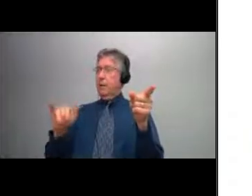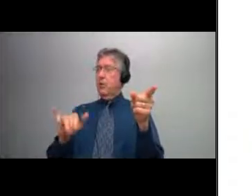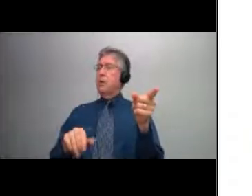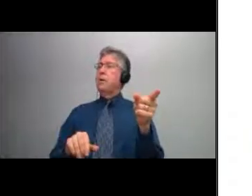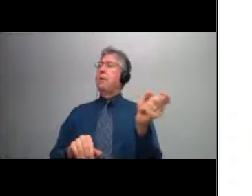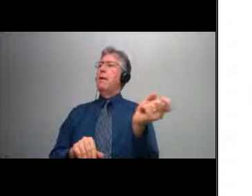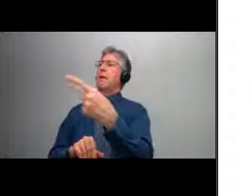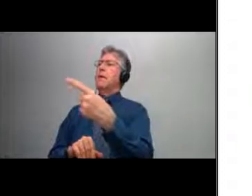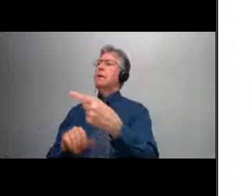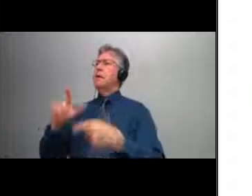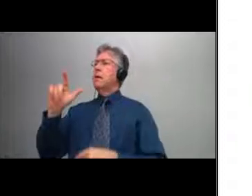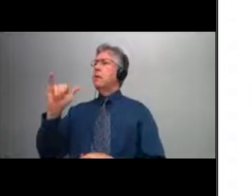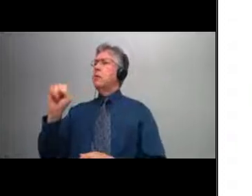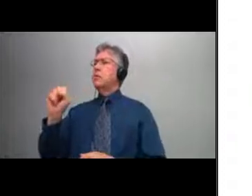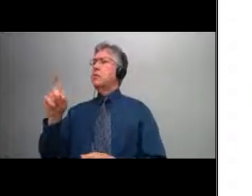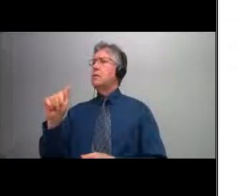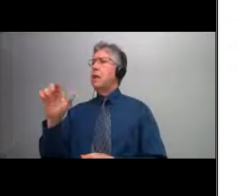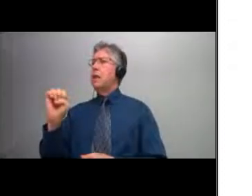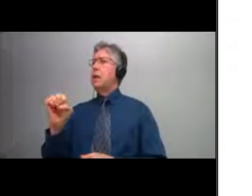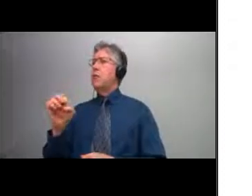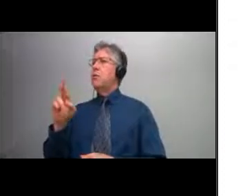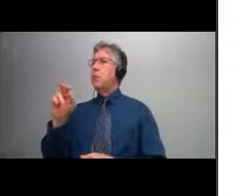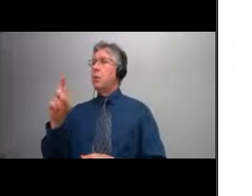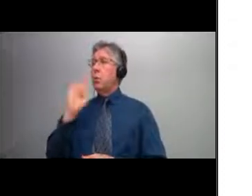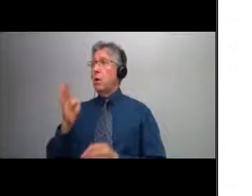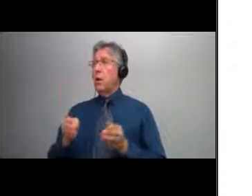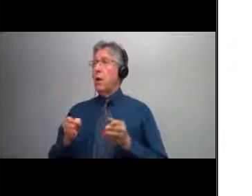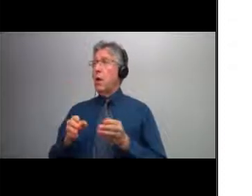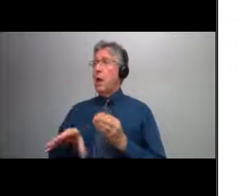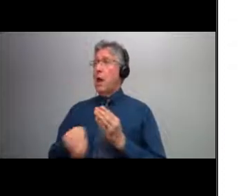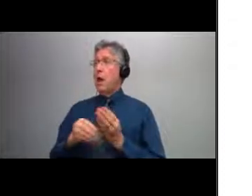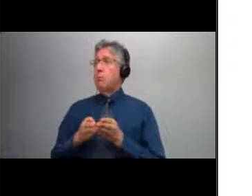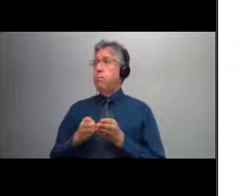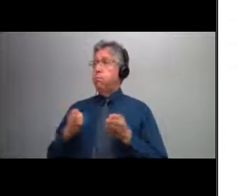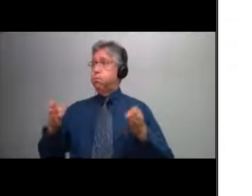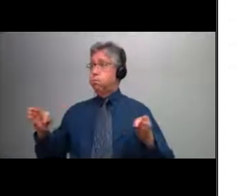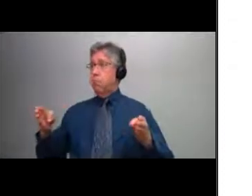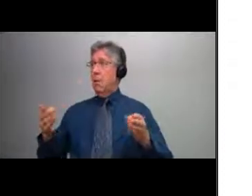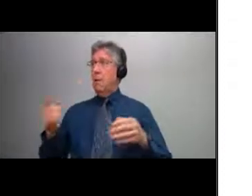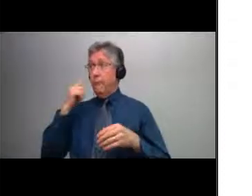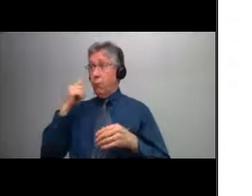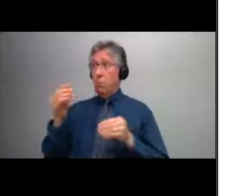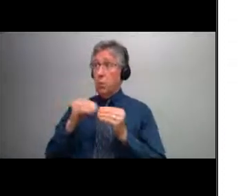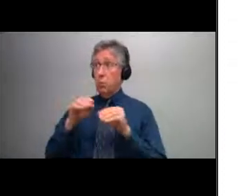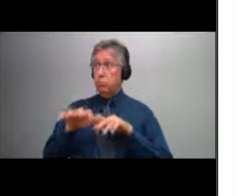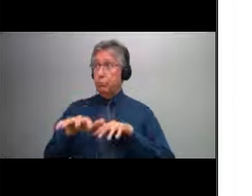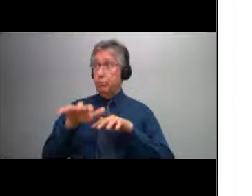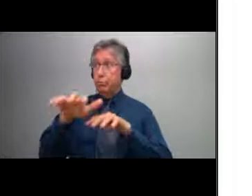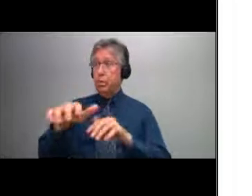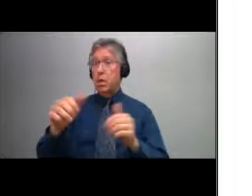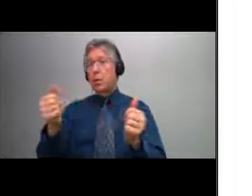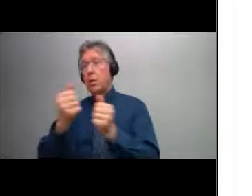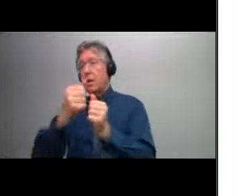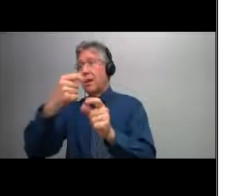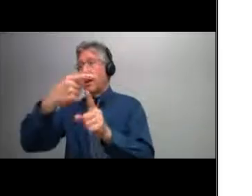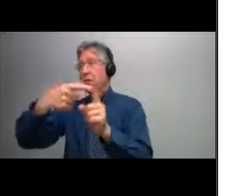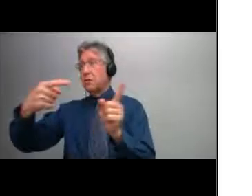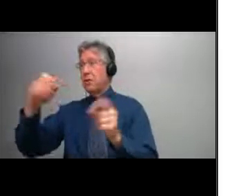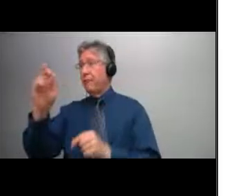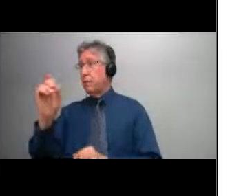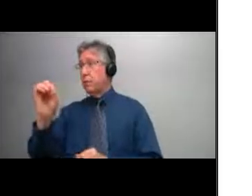will Loisdale Road be widened to accommodate higher traffic volume using the intersection with Frontier Drive?